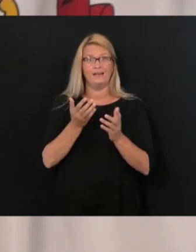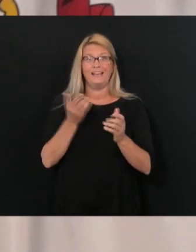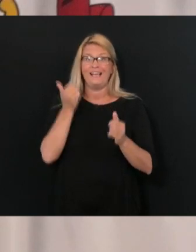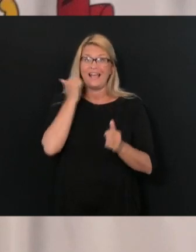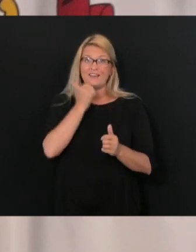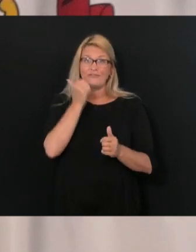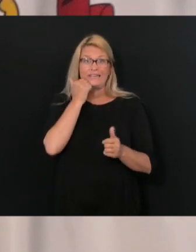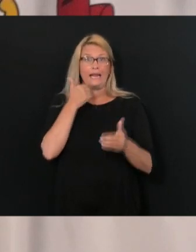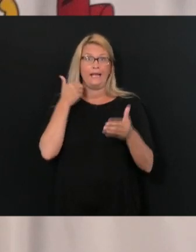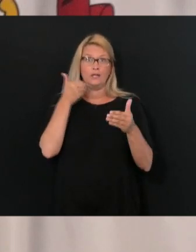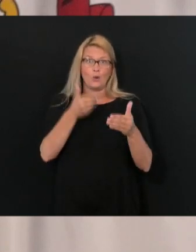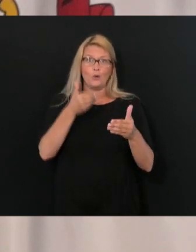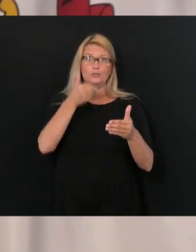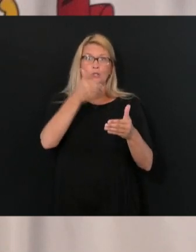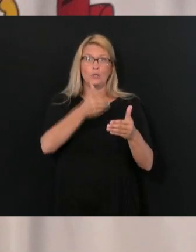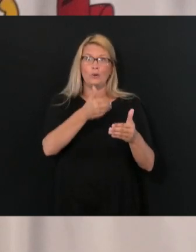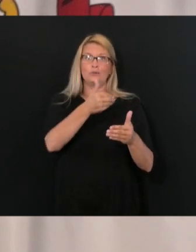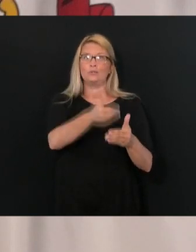closer. But